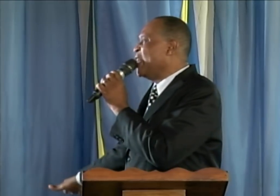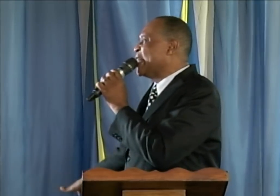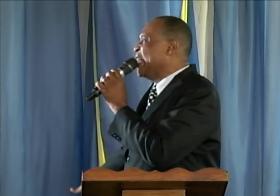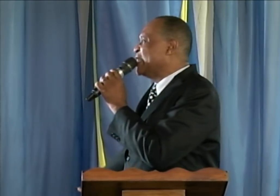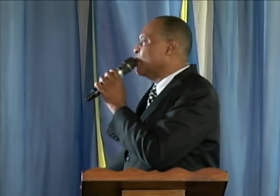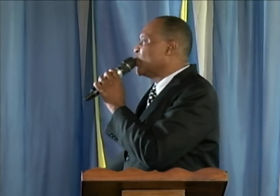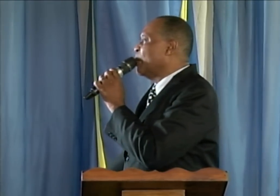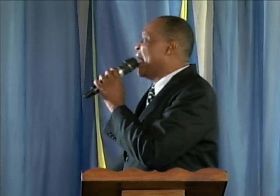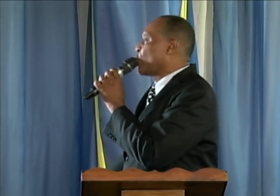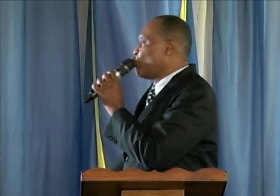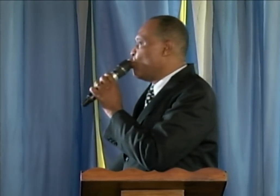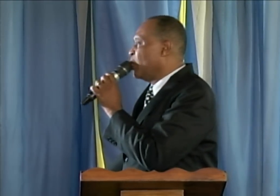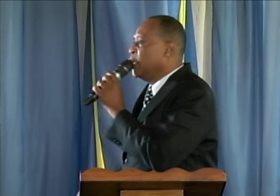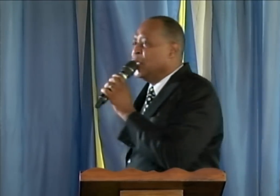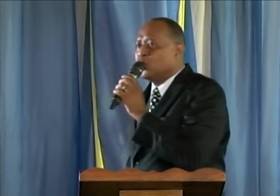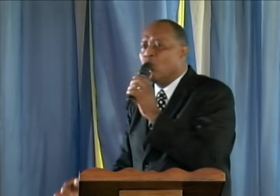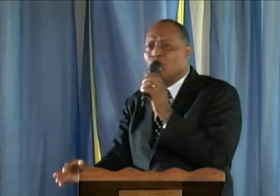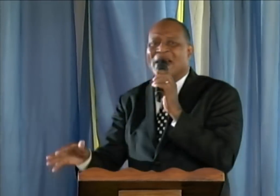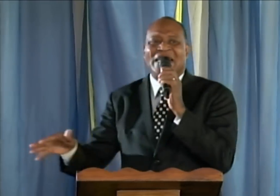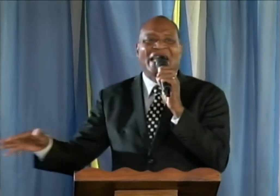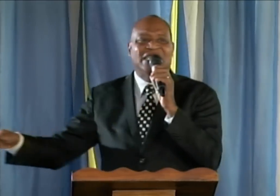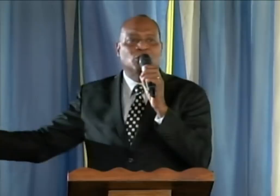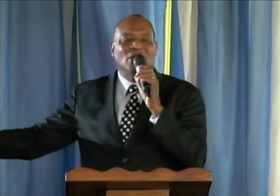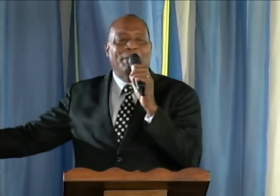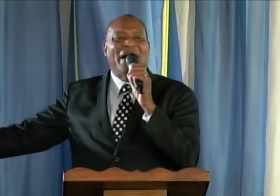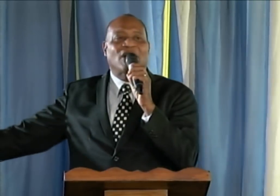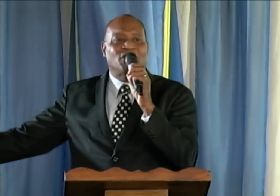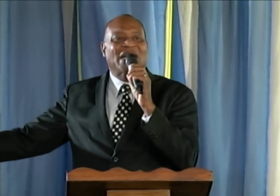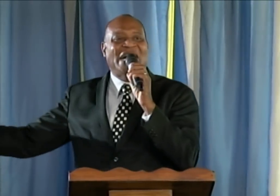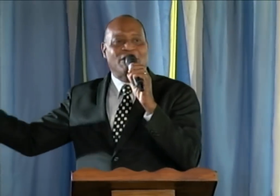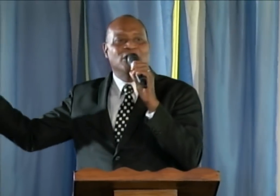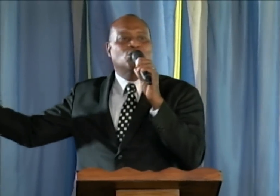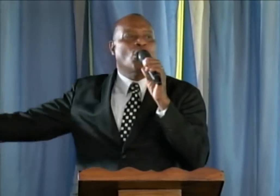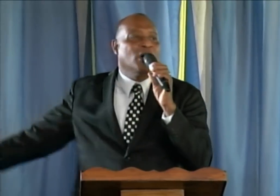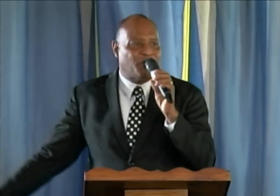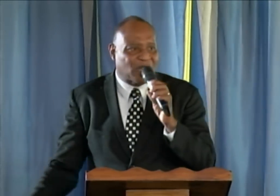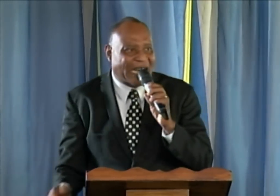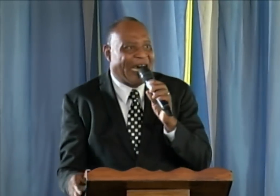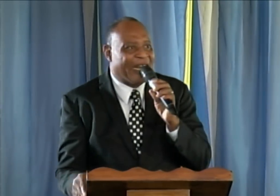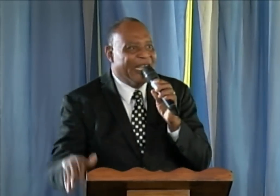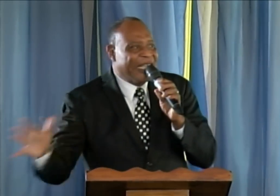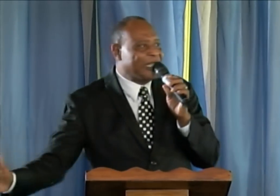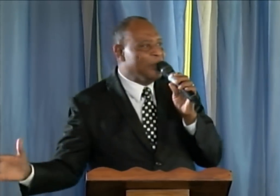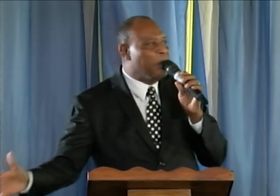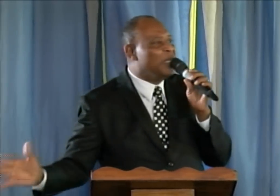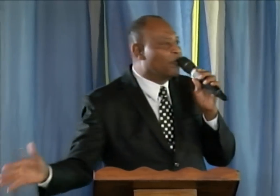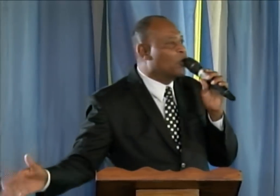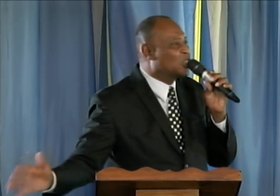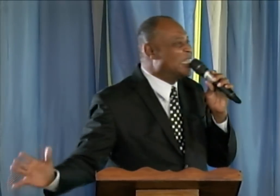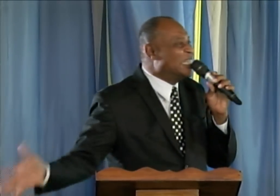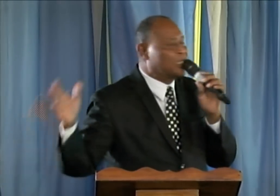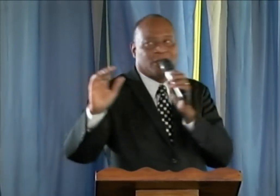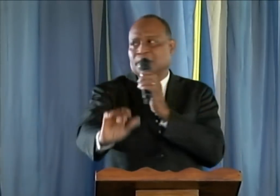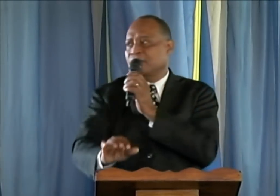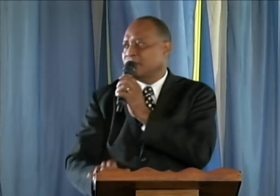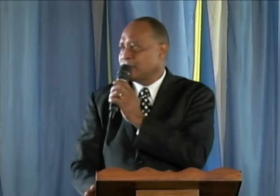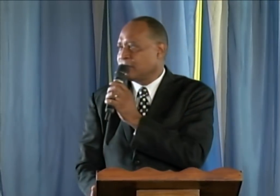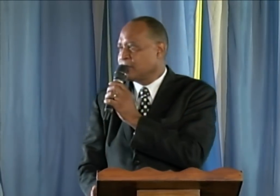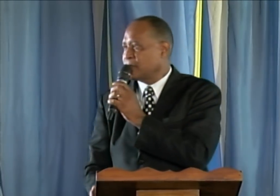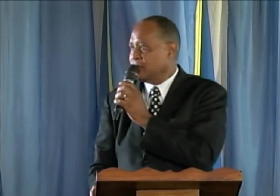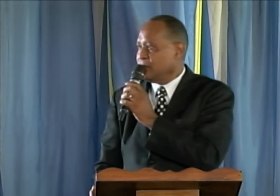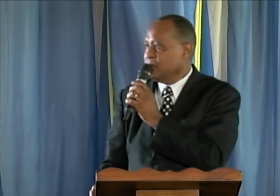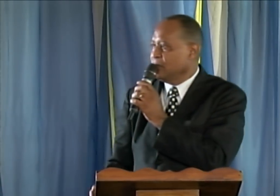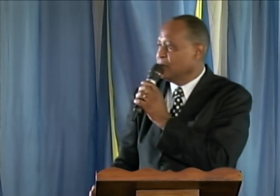Don't relegate him to the back room. Don't relegate him to the back of the car or the trunk of your car. Keep him in the front seat.